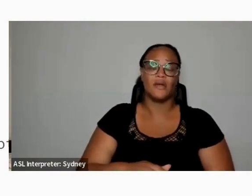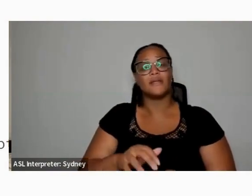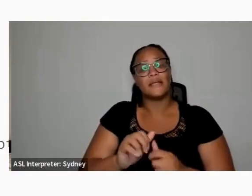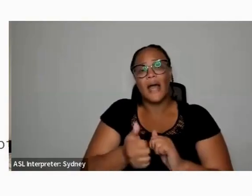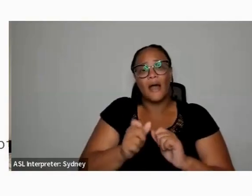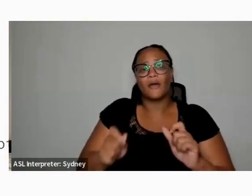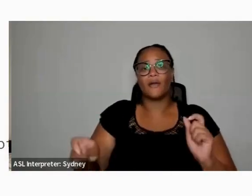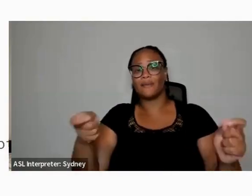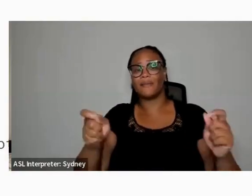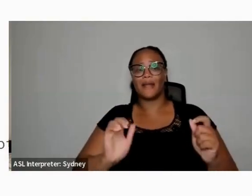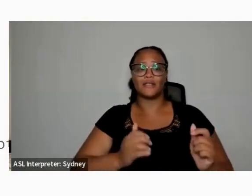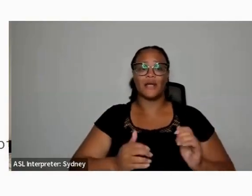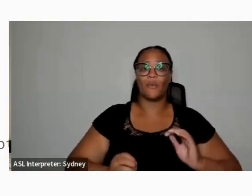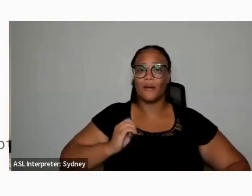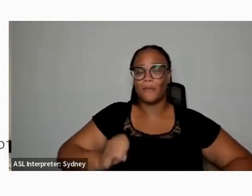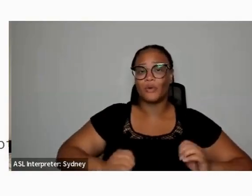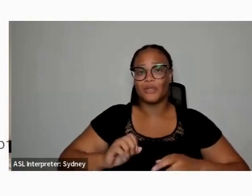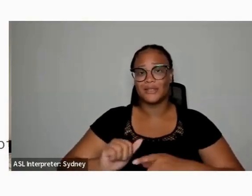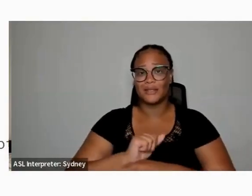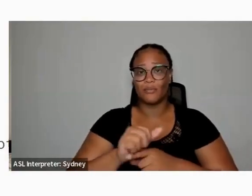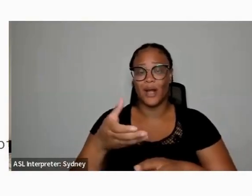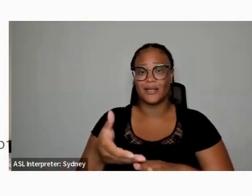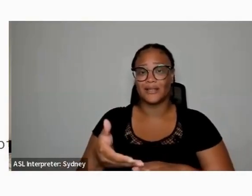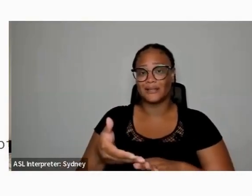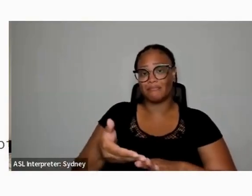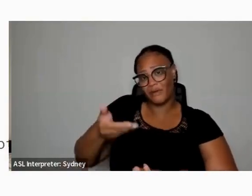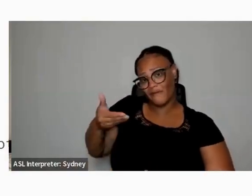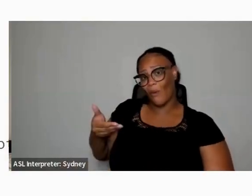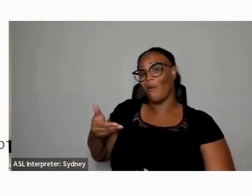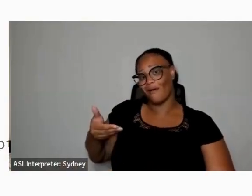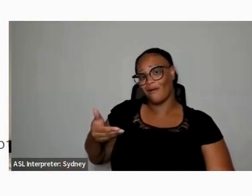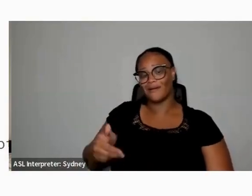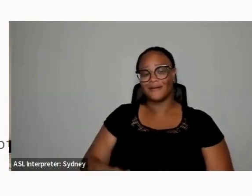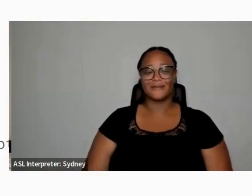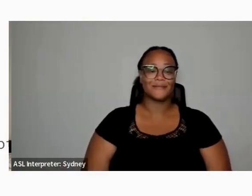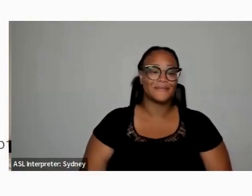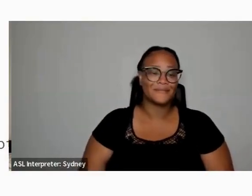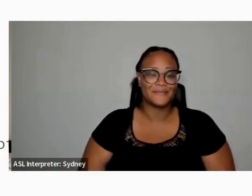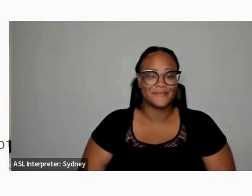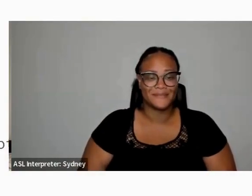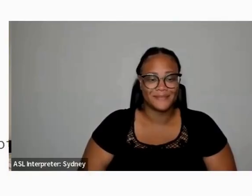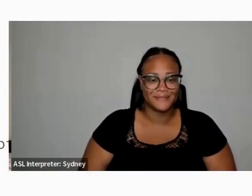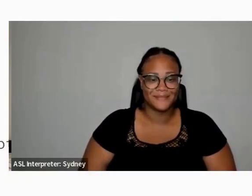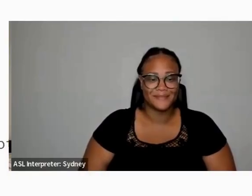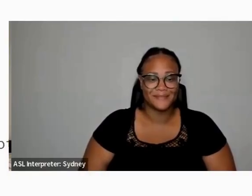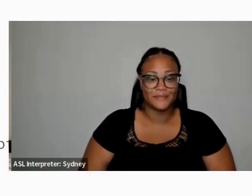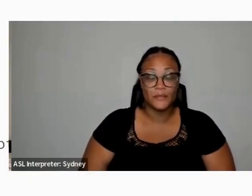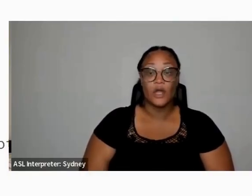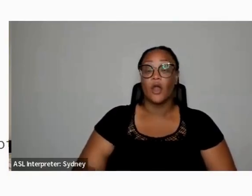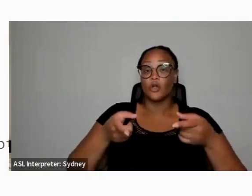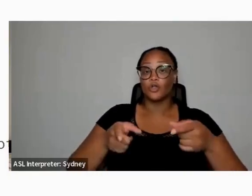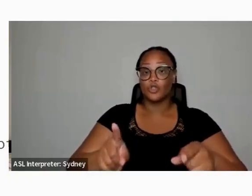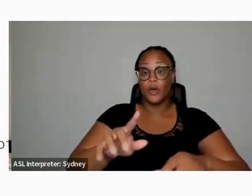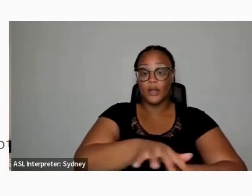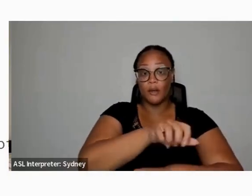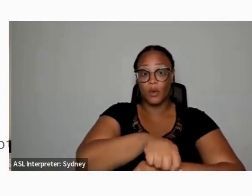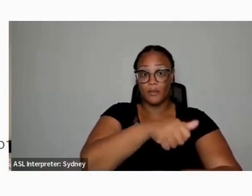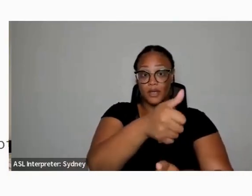that beforehand? And then during appointments, making sure that there are lots of breaks,